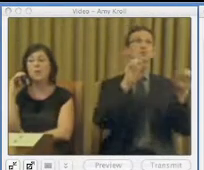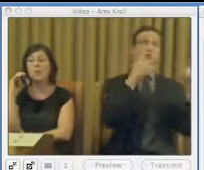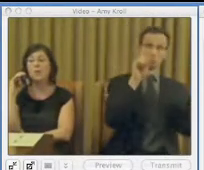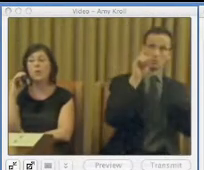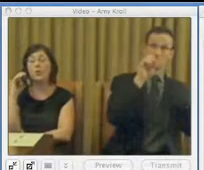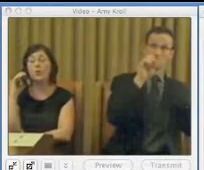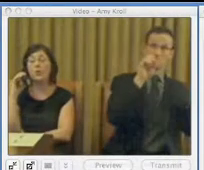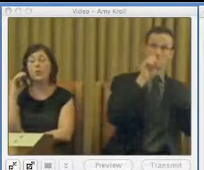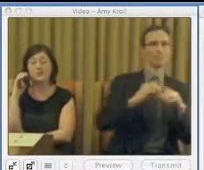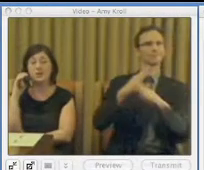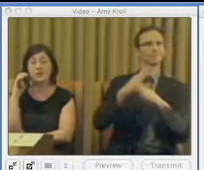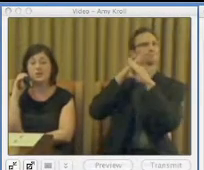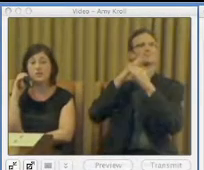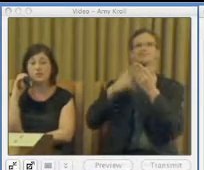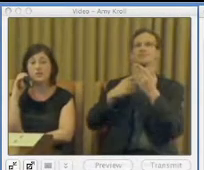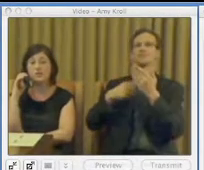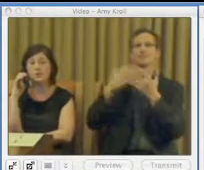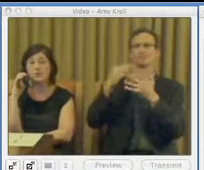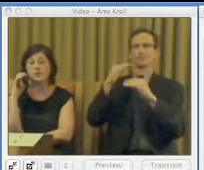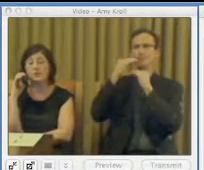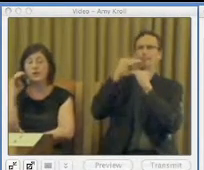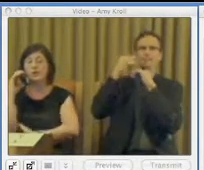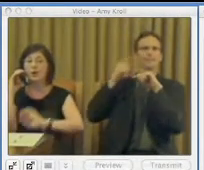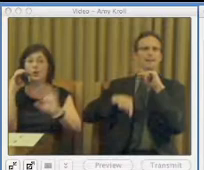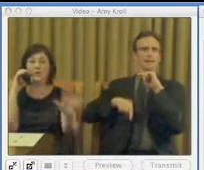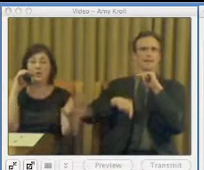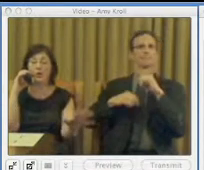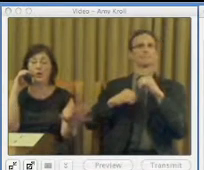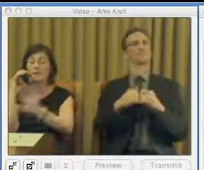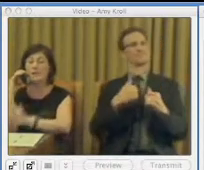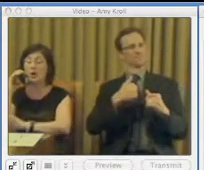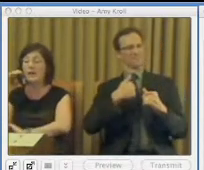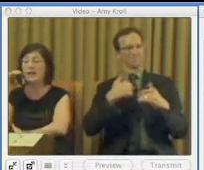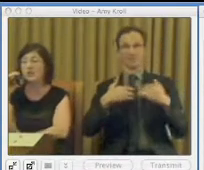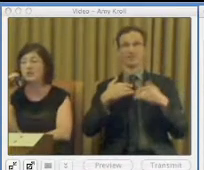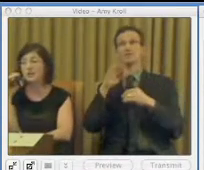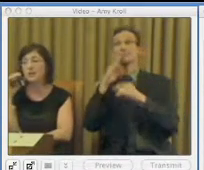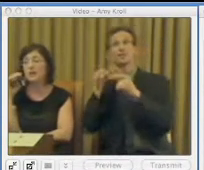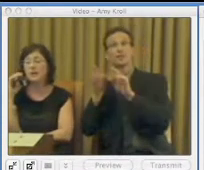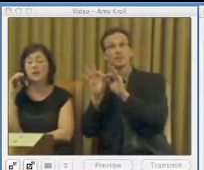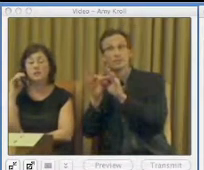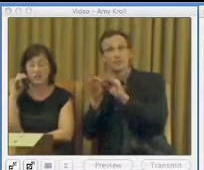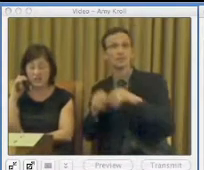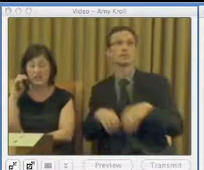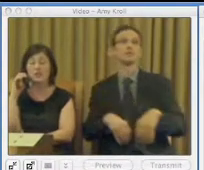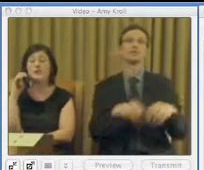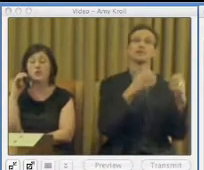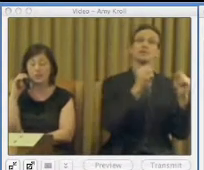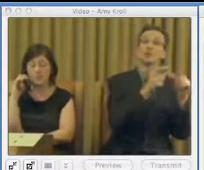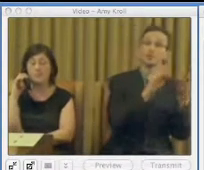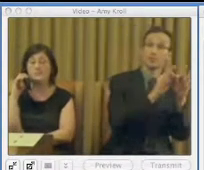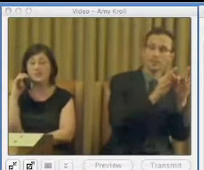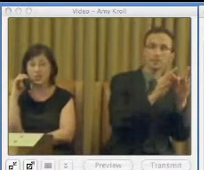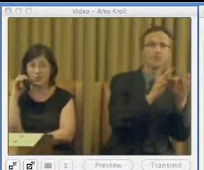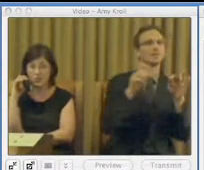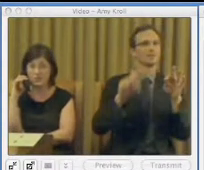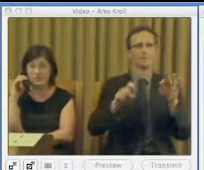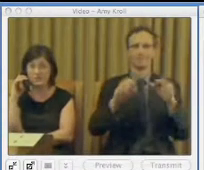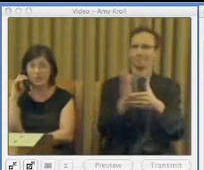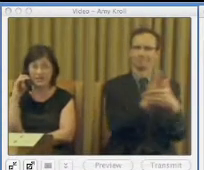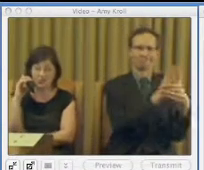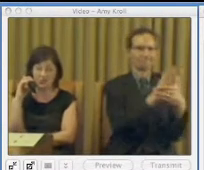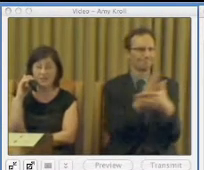I strongly believe that there's a need for more joint research across spoken and sign language